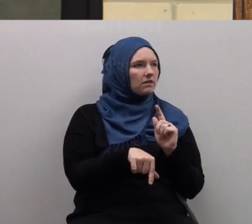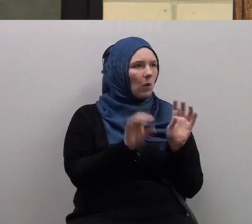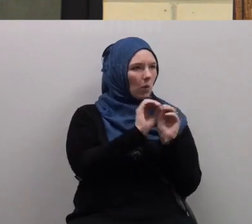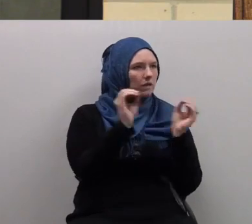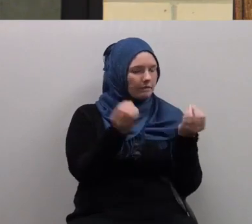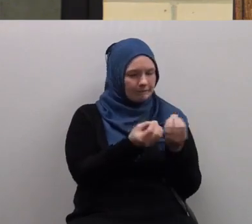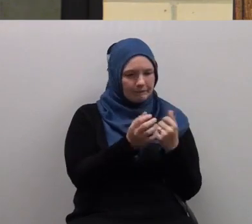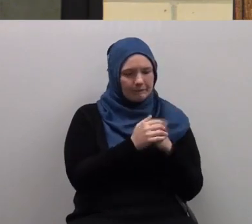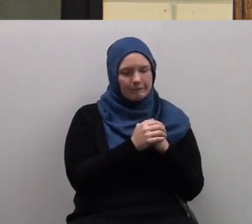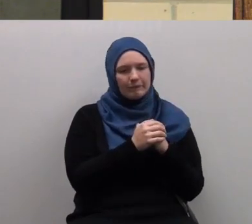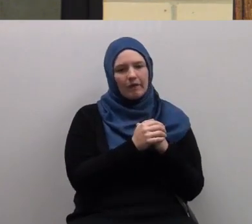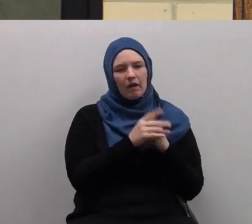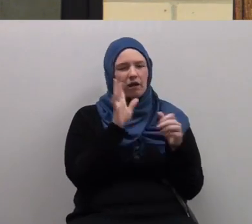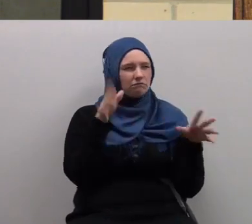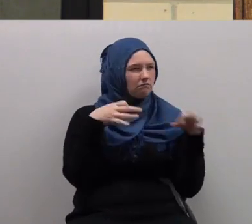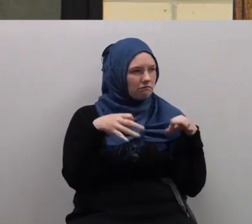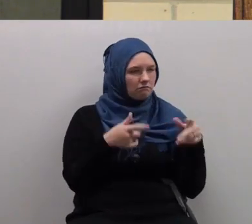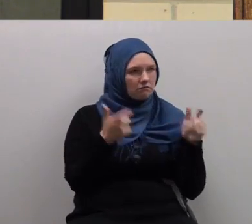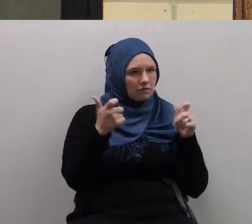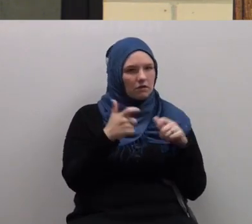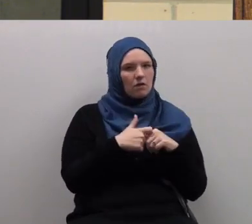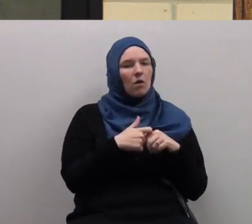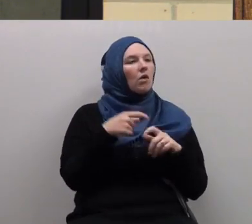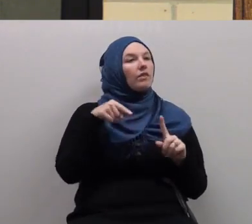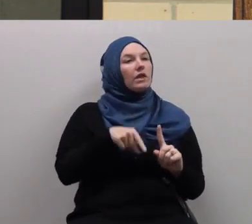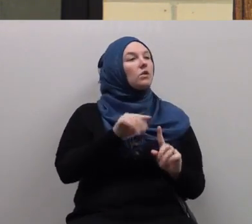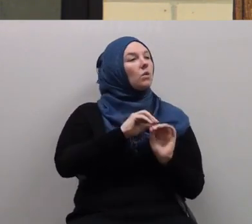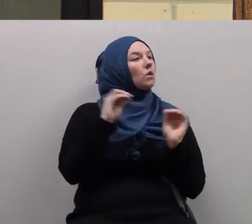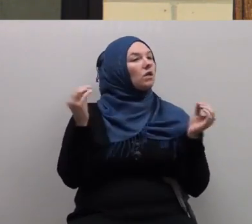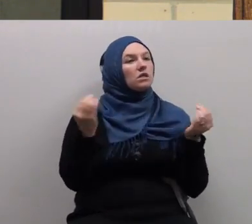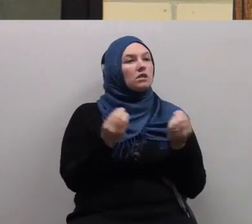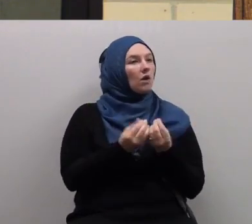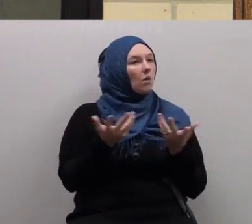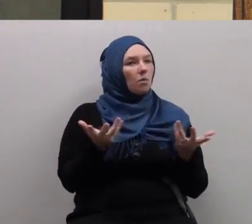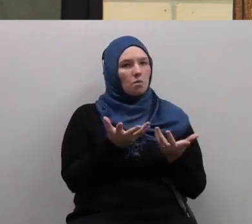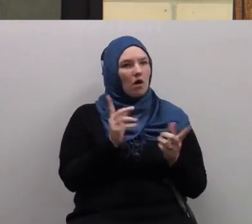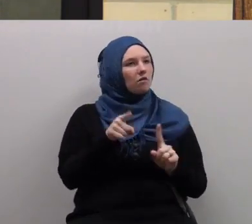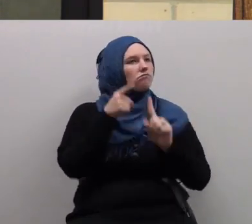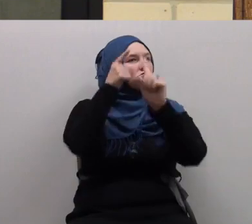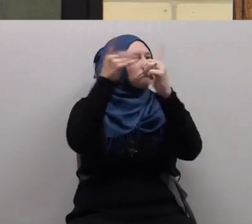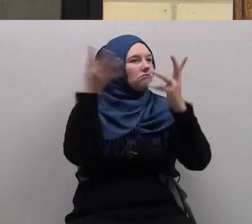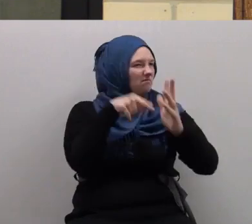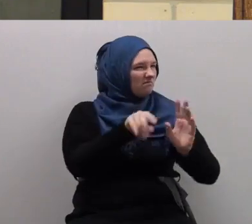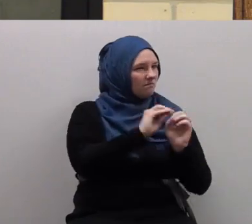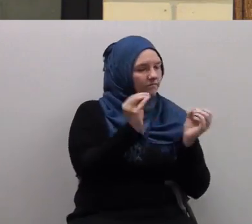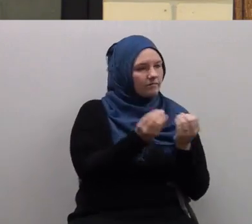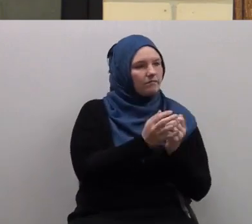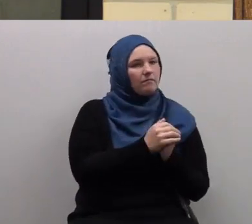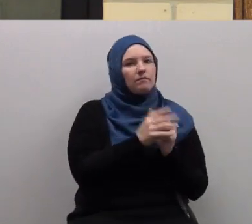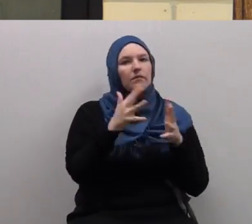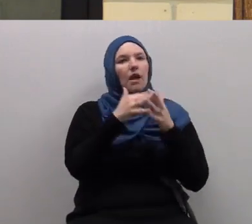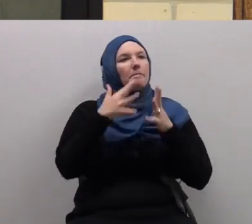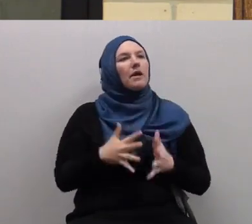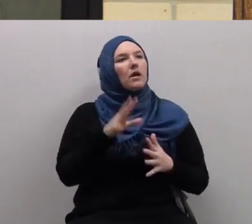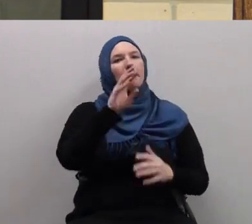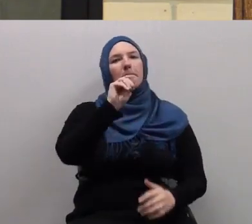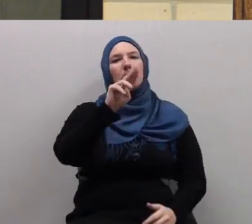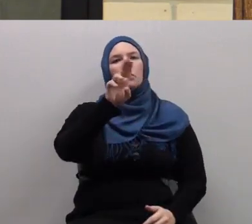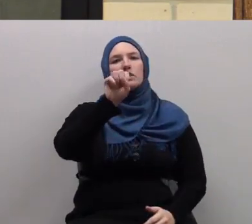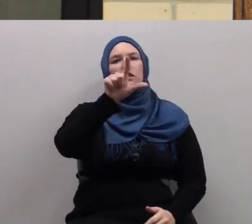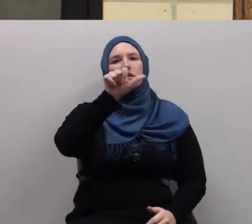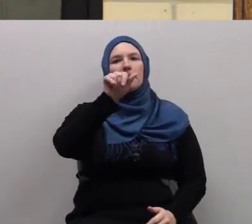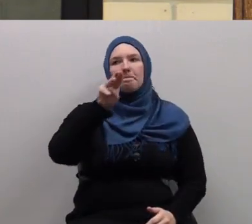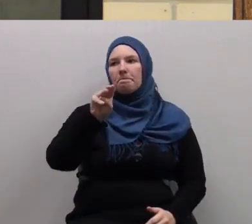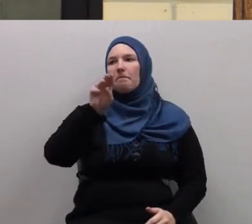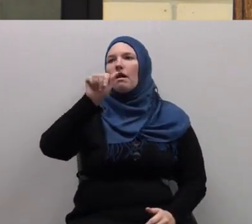of to know what this organization is after. It is the American Muslim Alliance, a